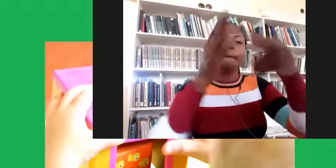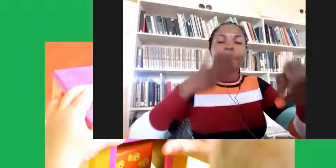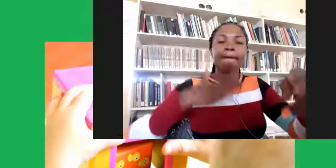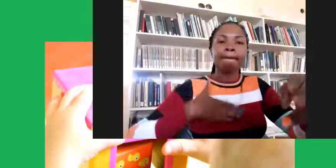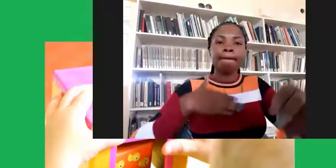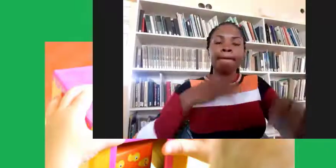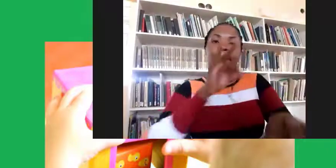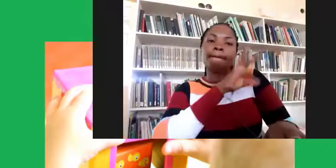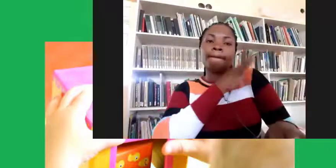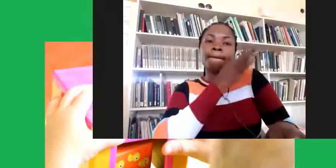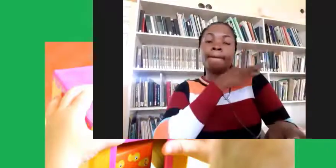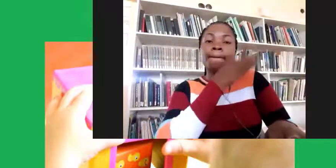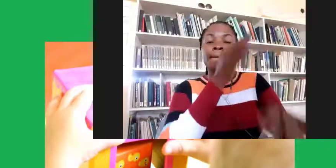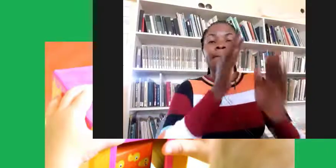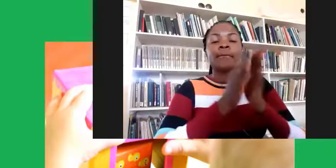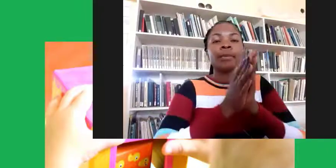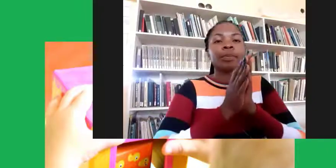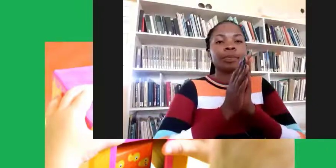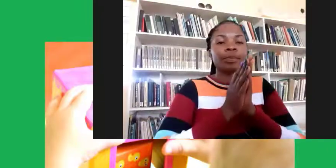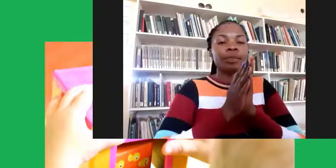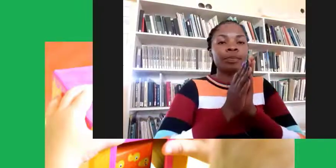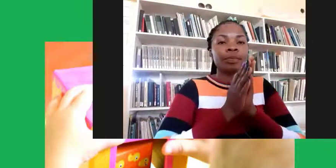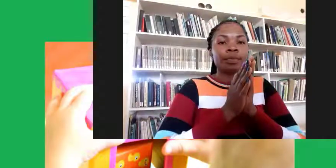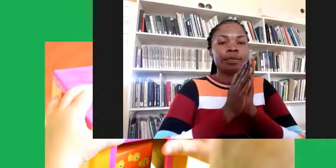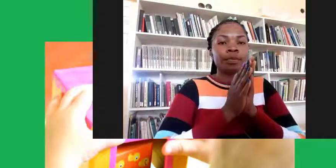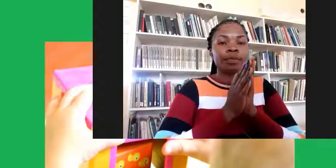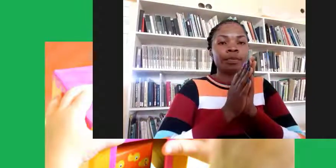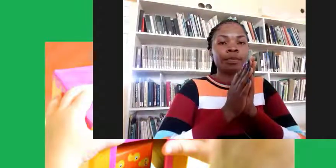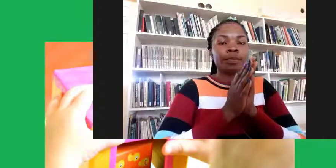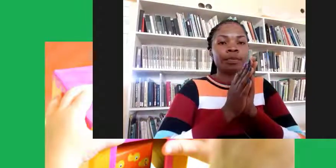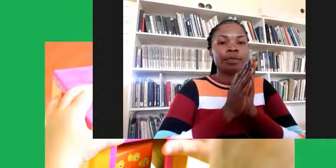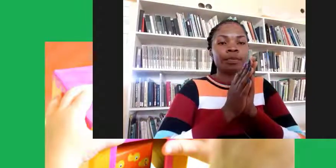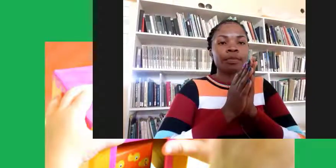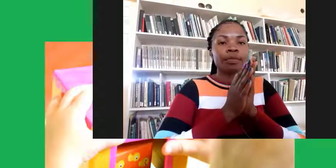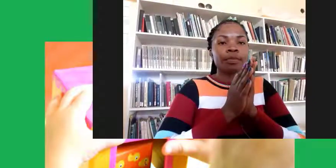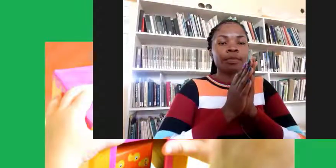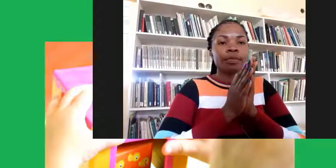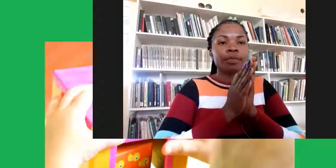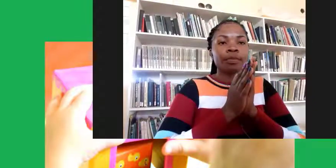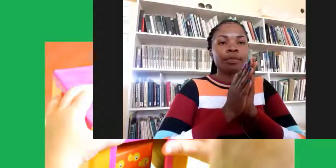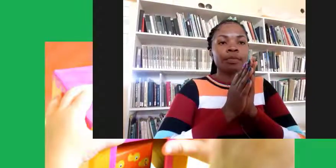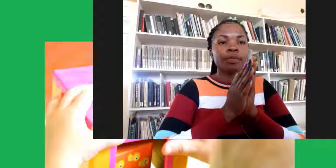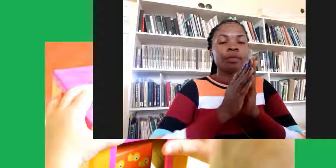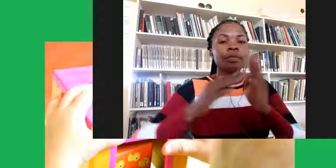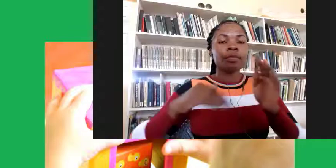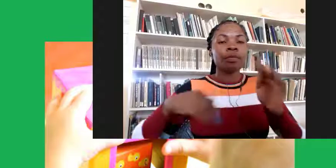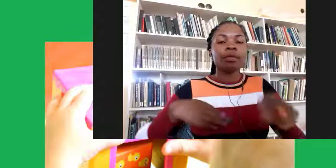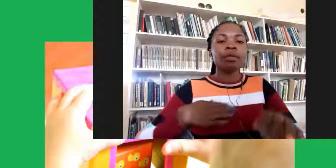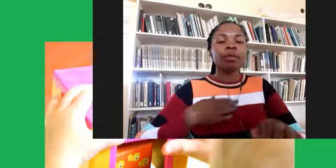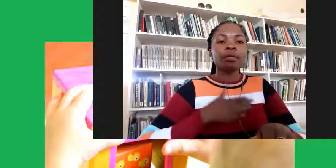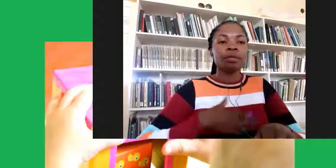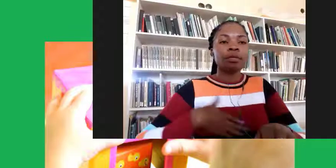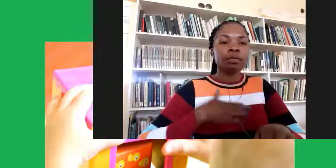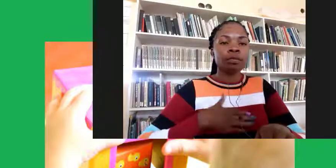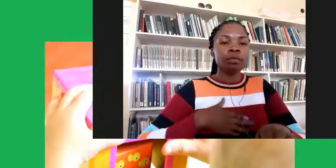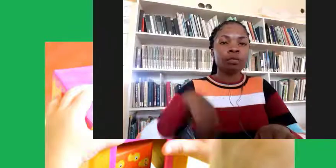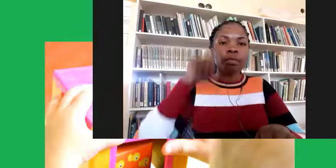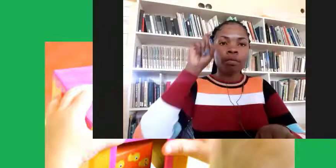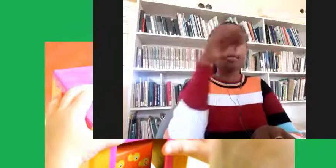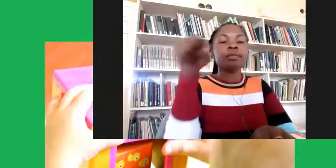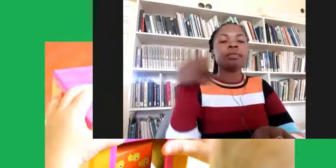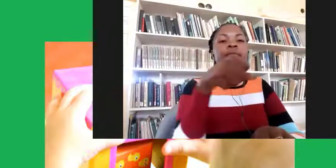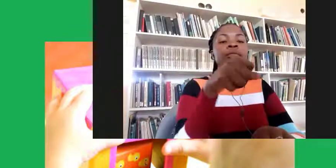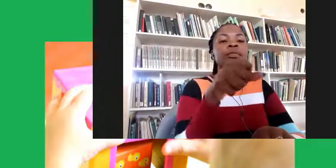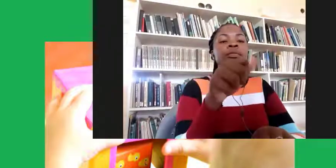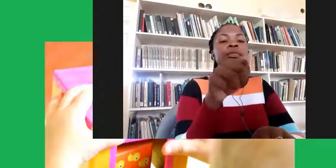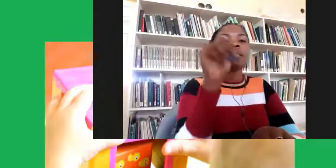Before we begin our session, could you please ensure that you have a book, you have a pen,